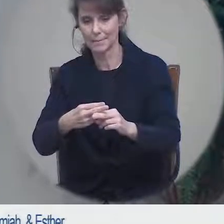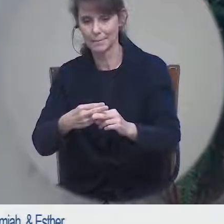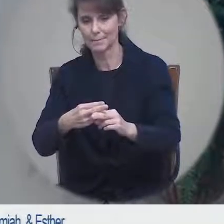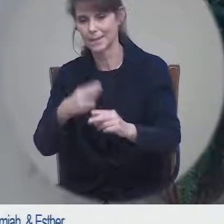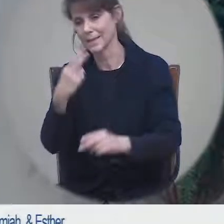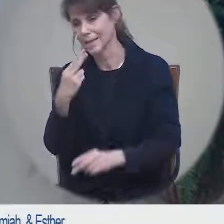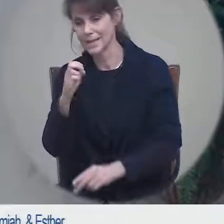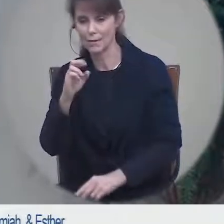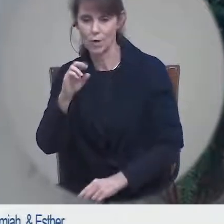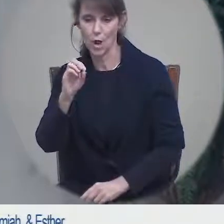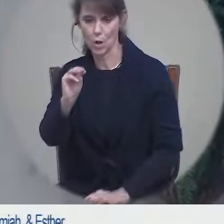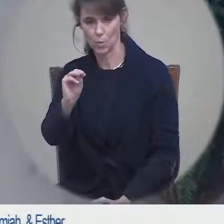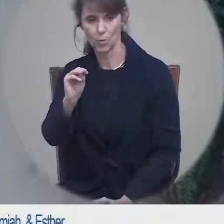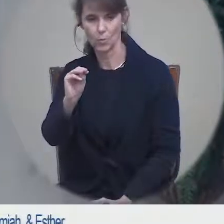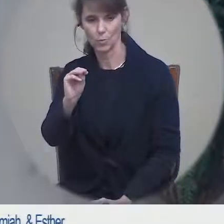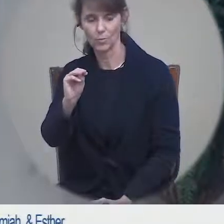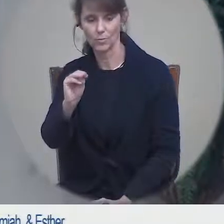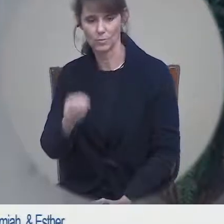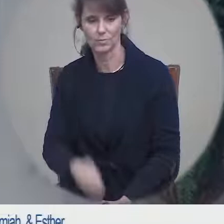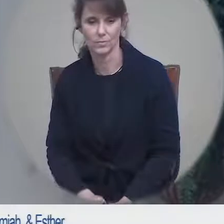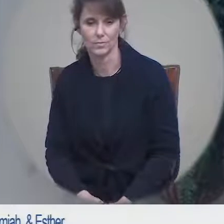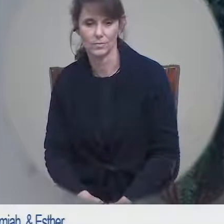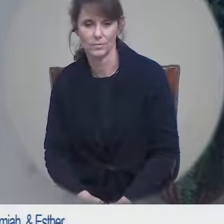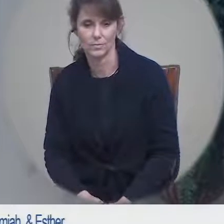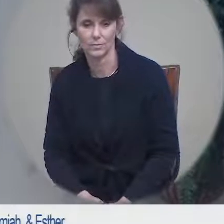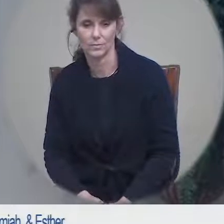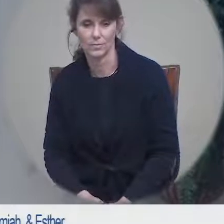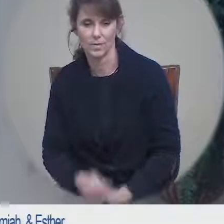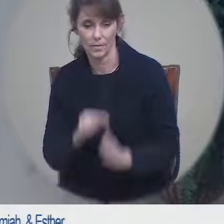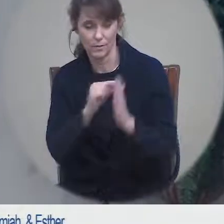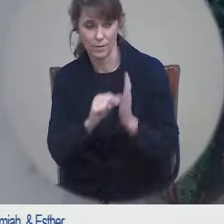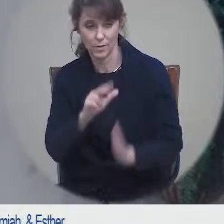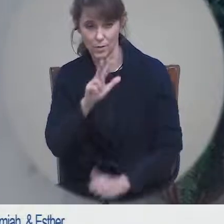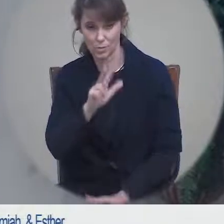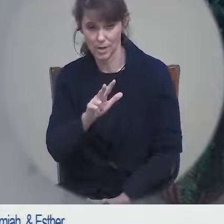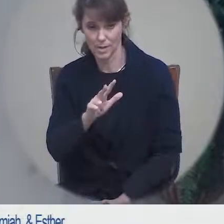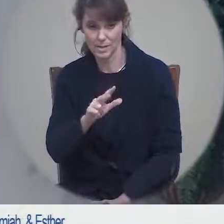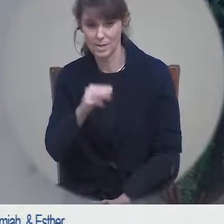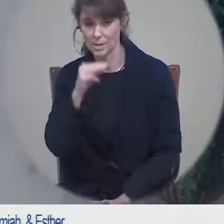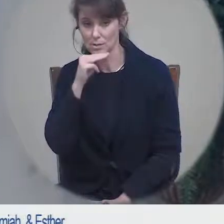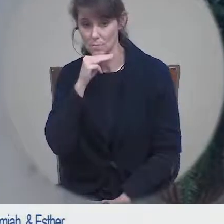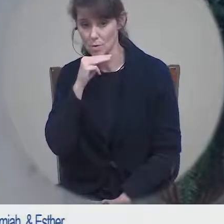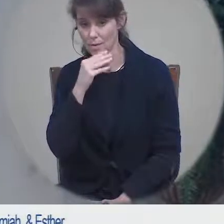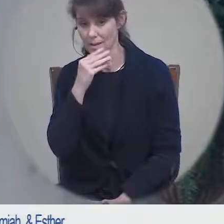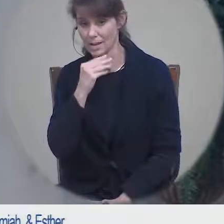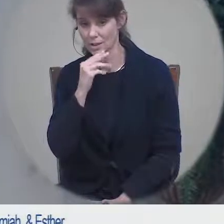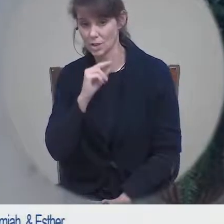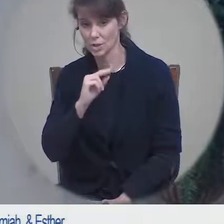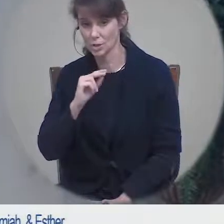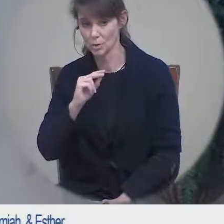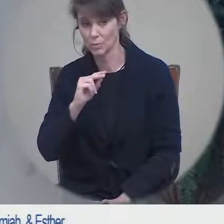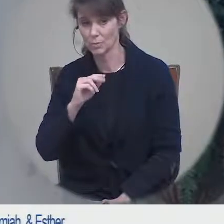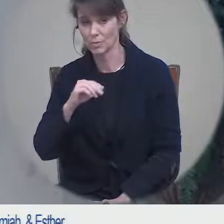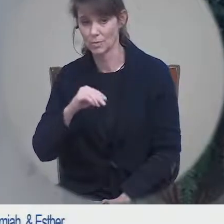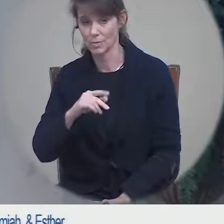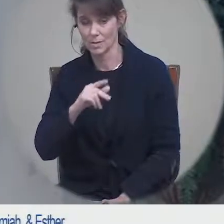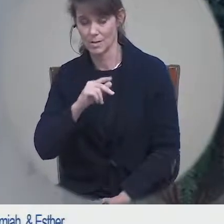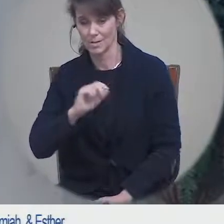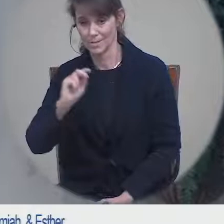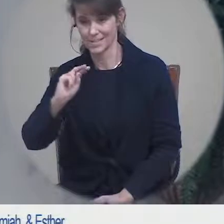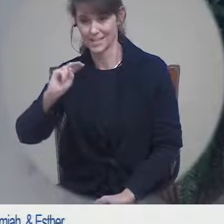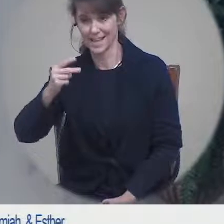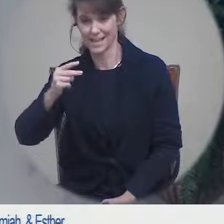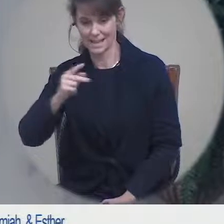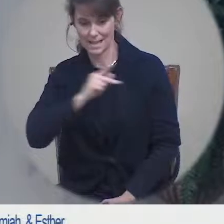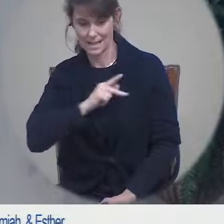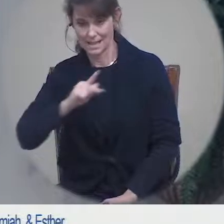of Mordecai. It says in verse 3, for Mordecai the Jew was second only to King Ahasuerus and great among the Jews